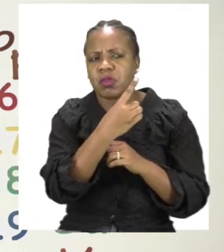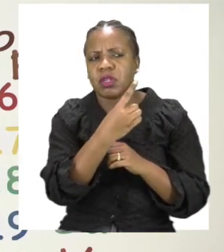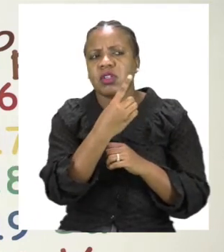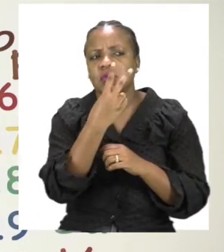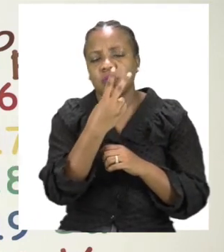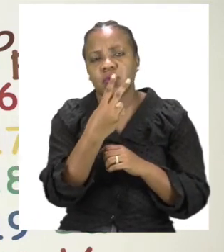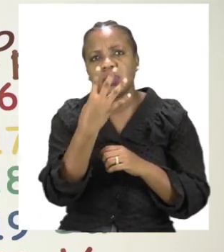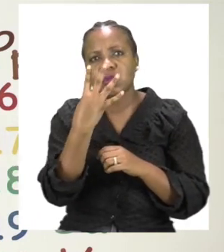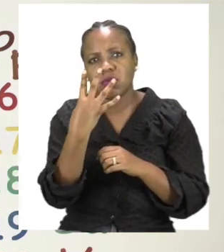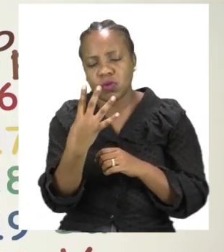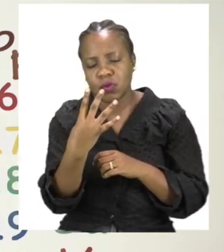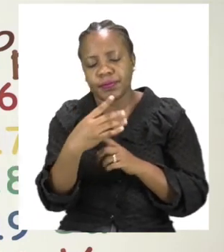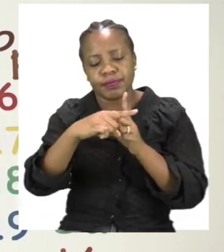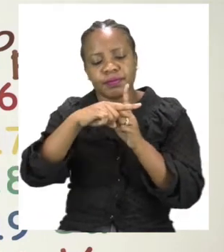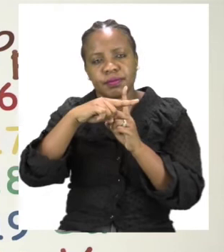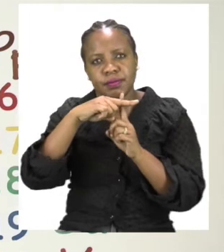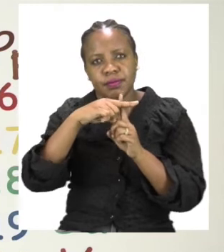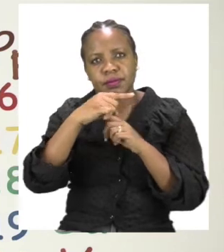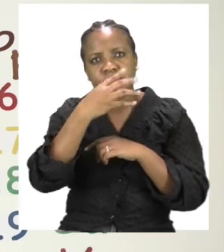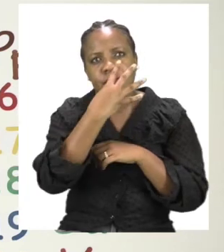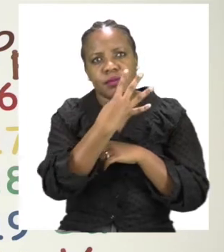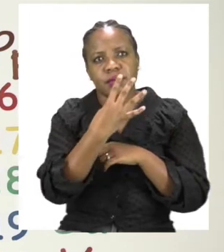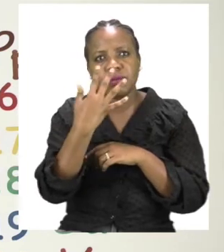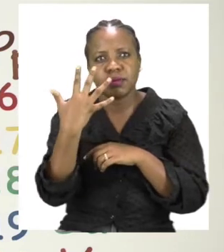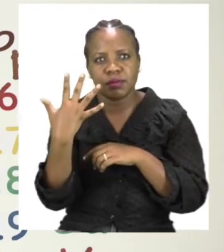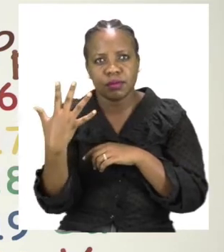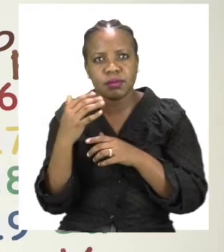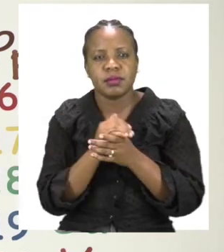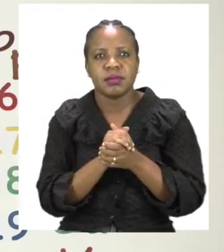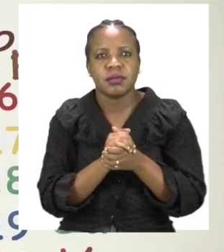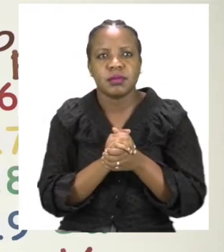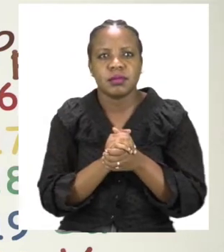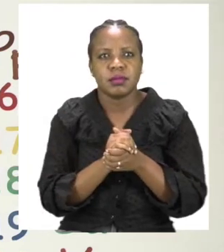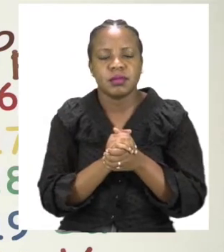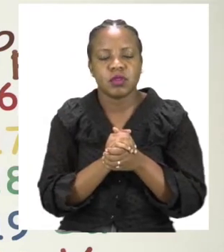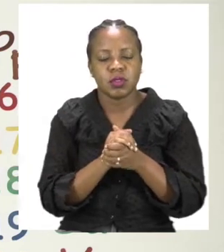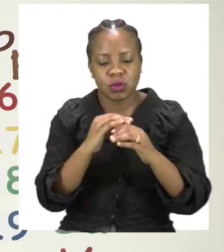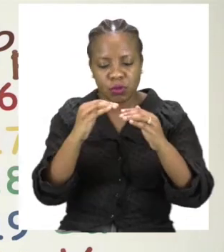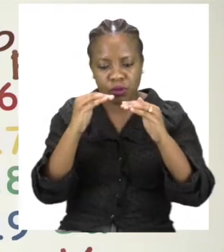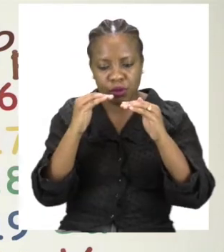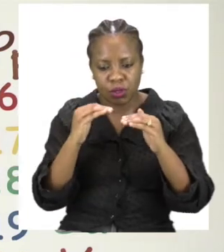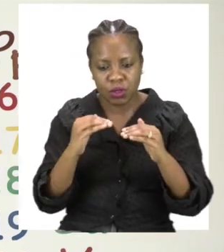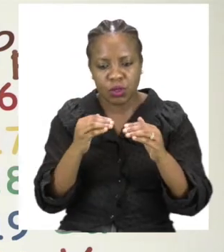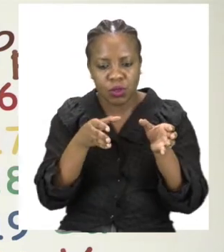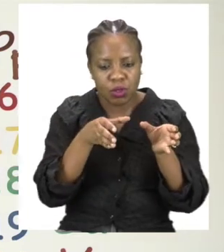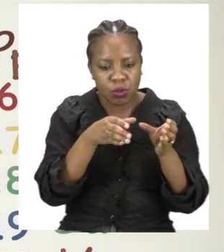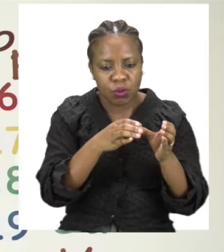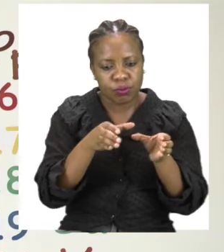plus 45, we took all the numbers and we grouped them in